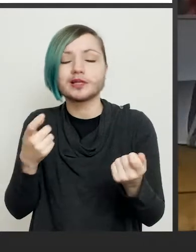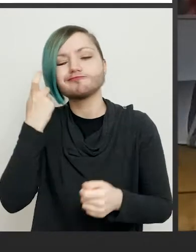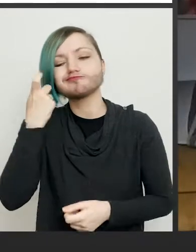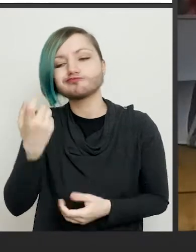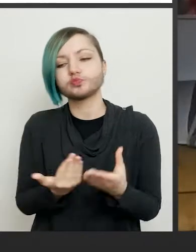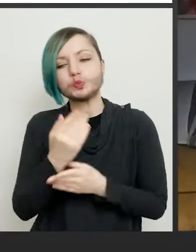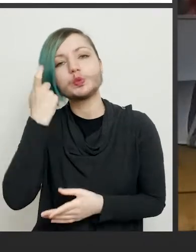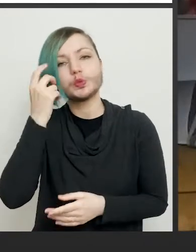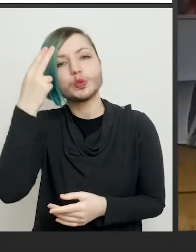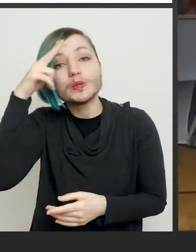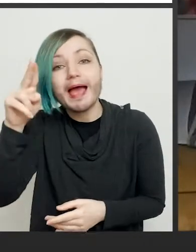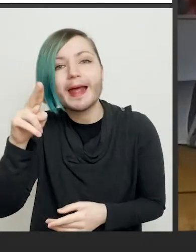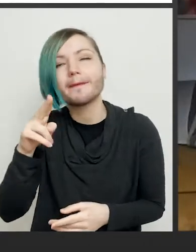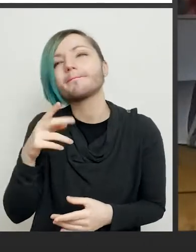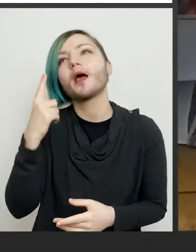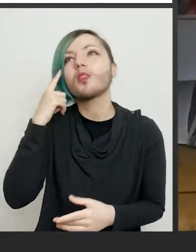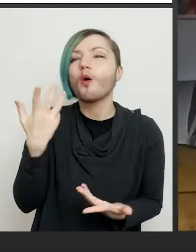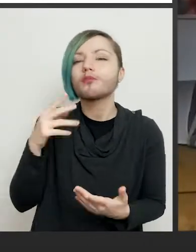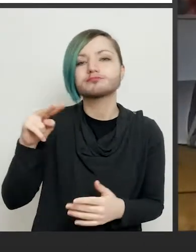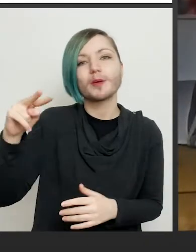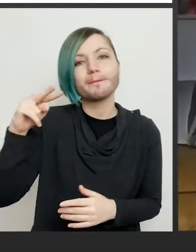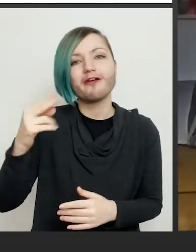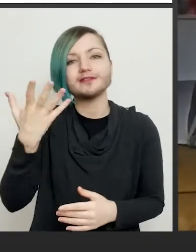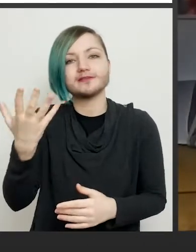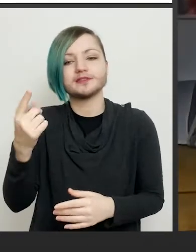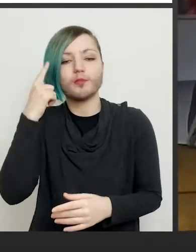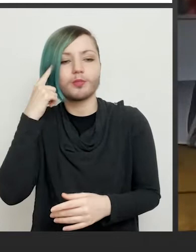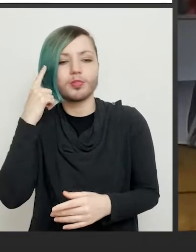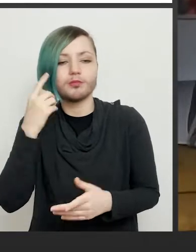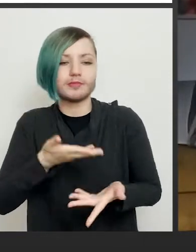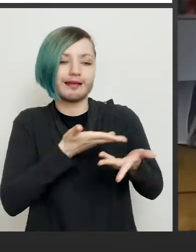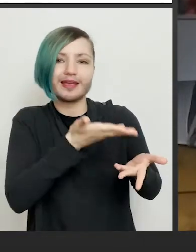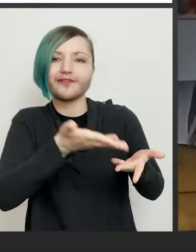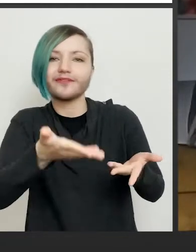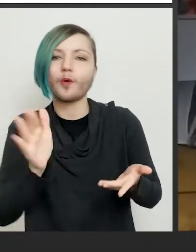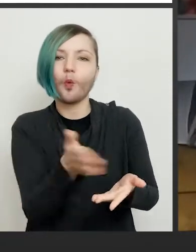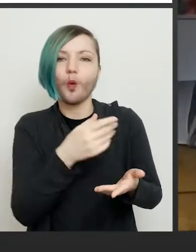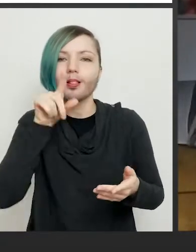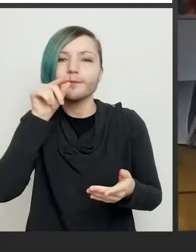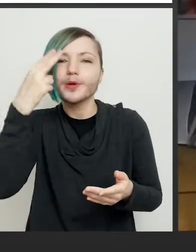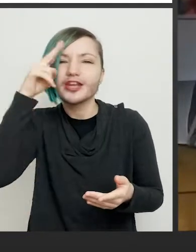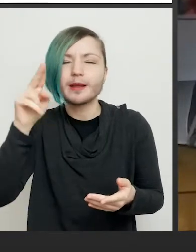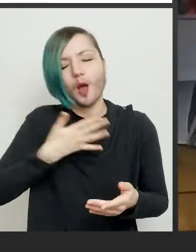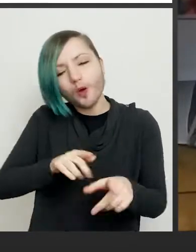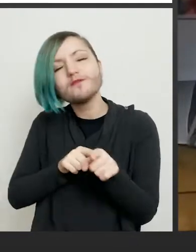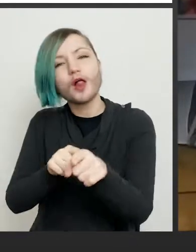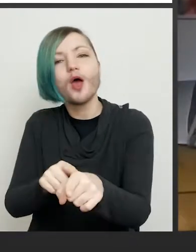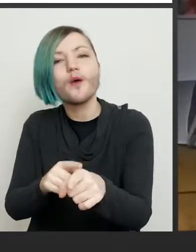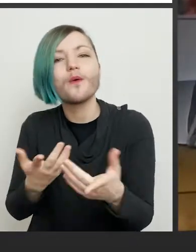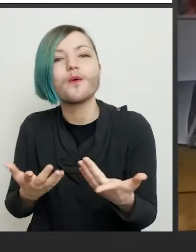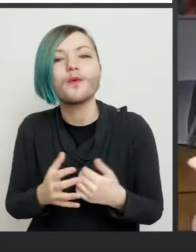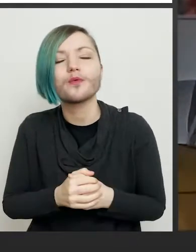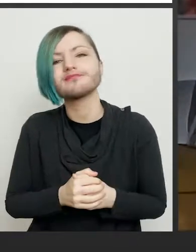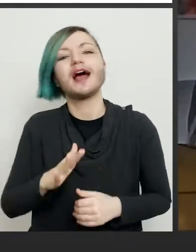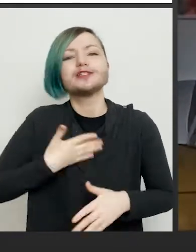I was like, well, my parents did this tradition of having only bird names. So I kind of have to stick to that, because I feel like I can't